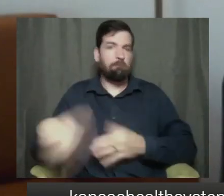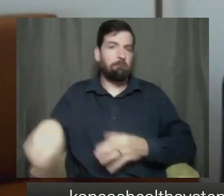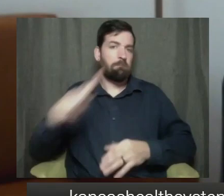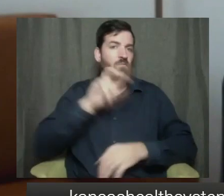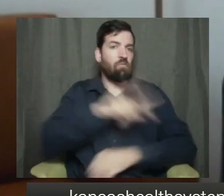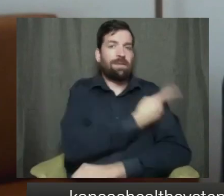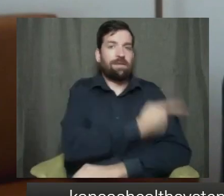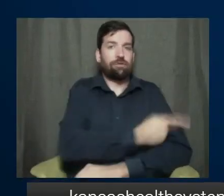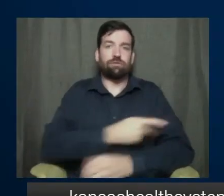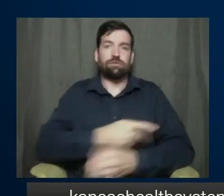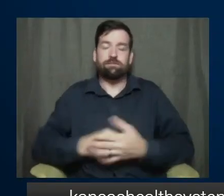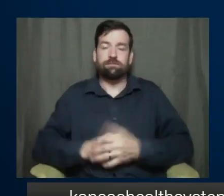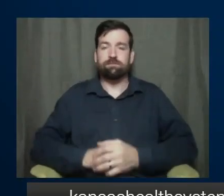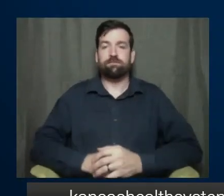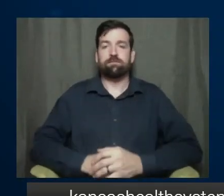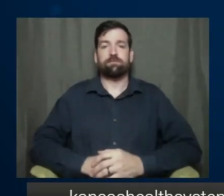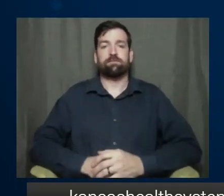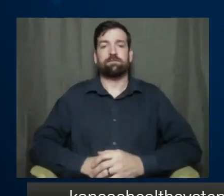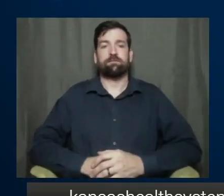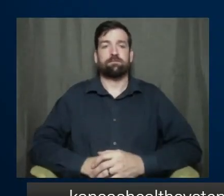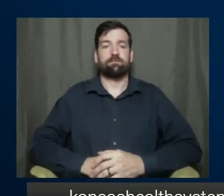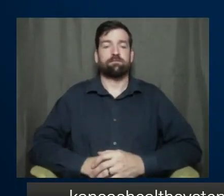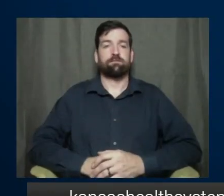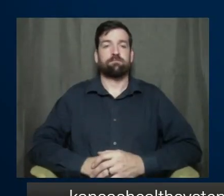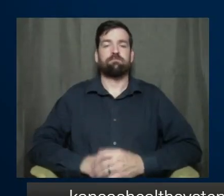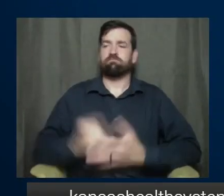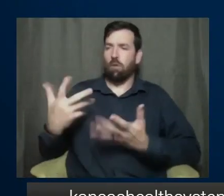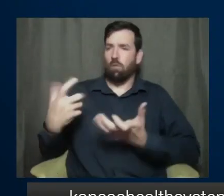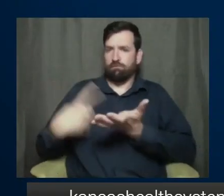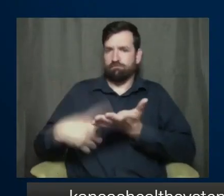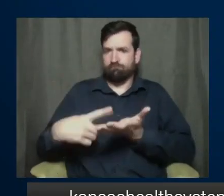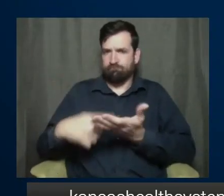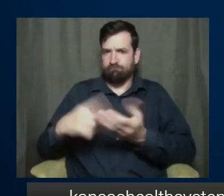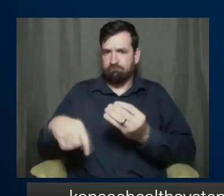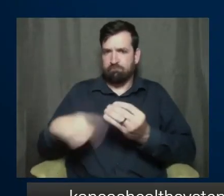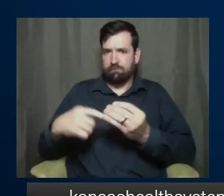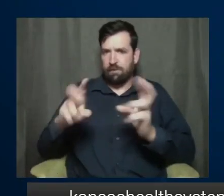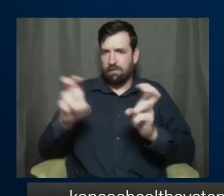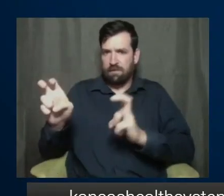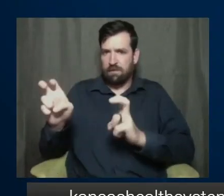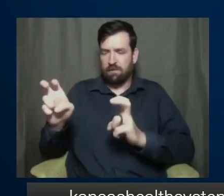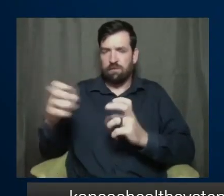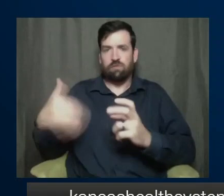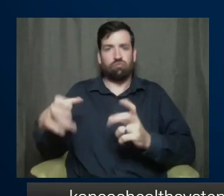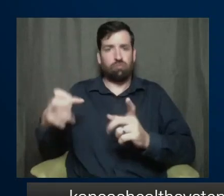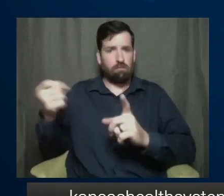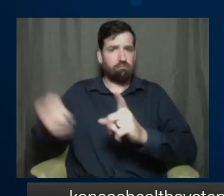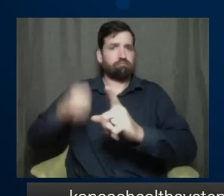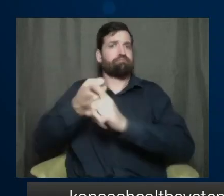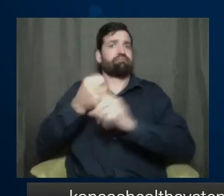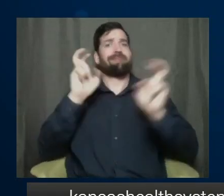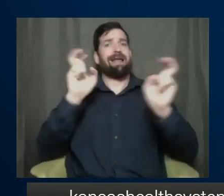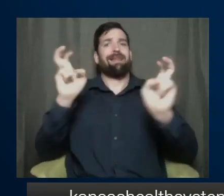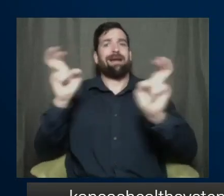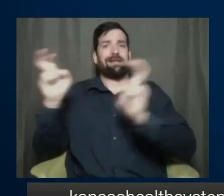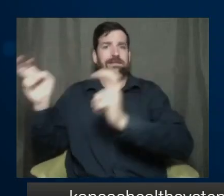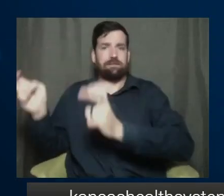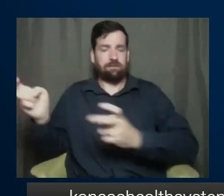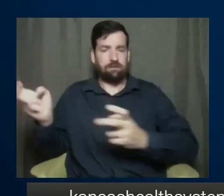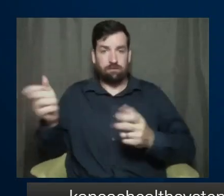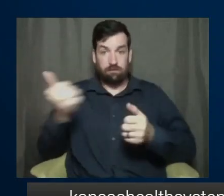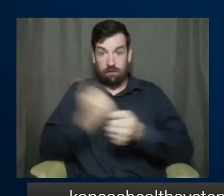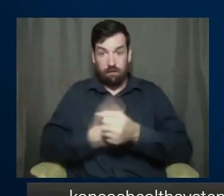the services they need. I want to talk about a topic that is hitting the headlines really anywhere where you wake up this morning, which is